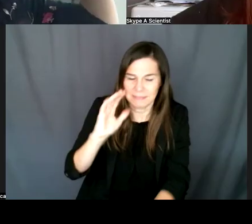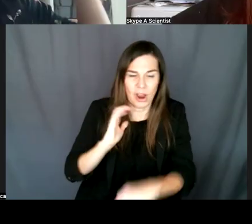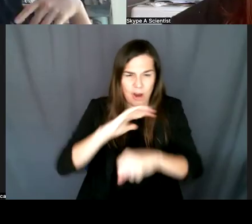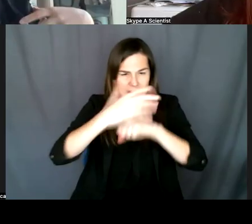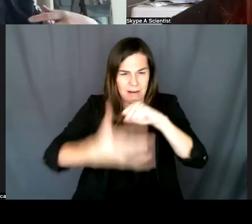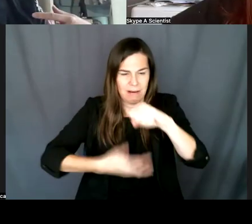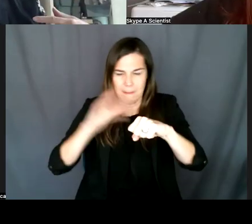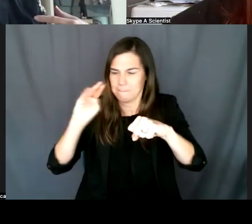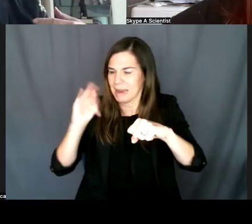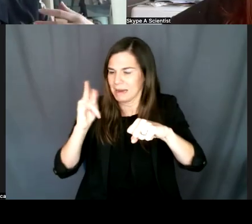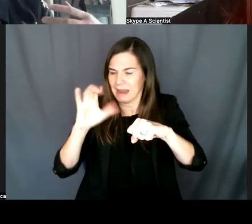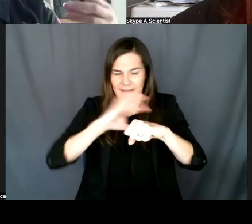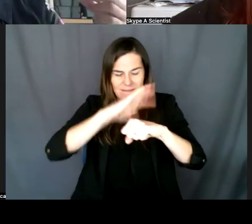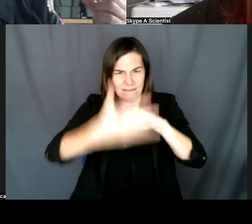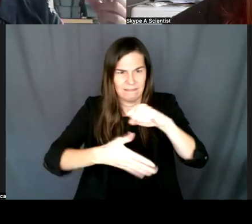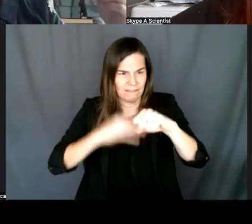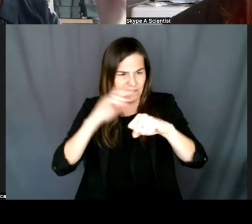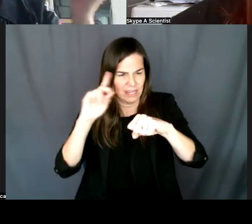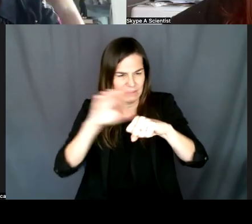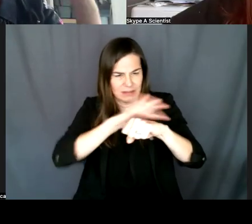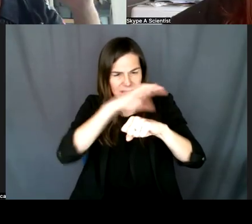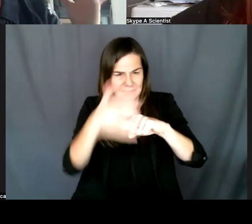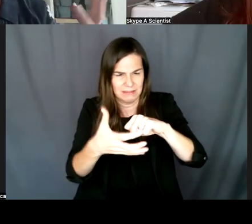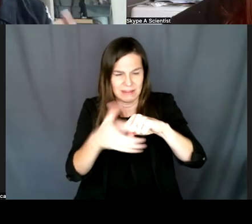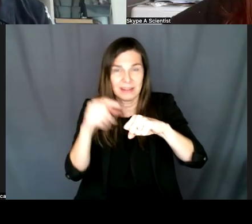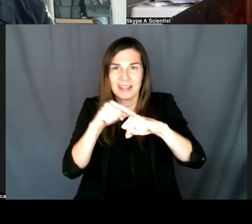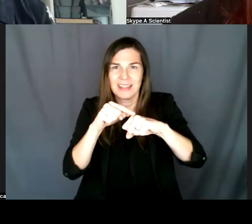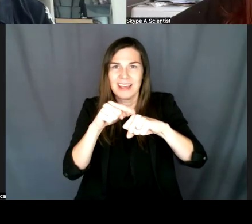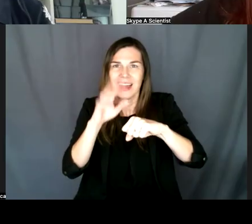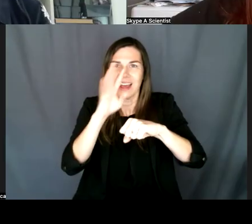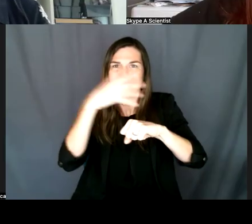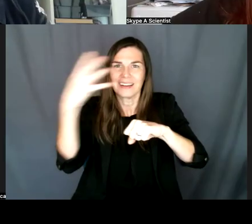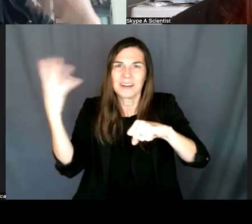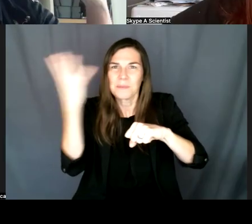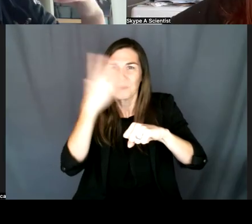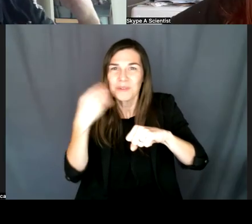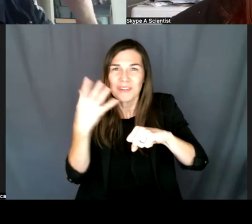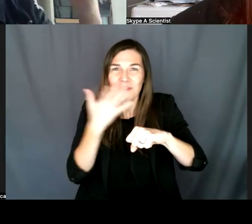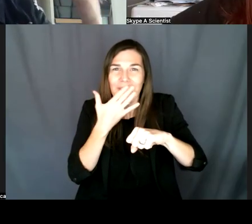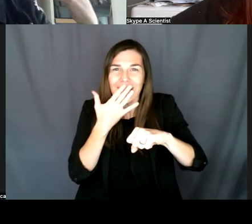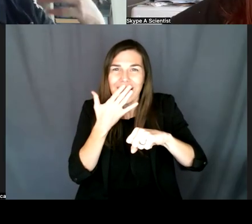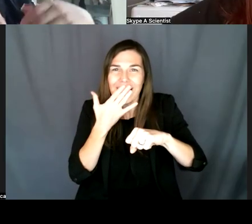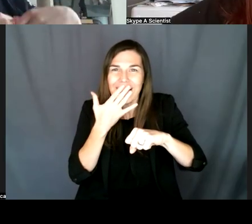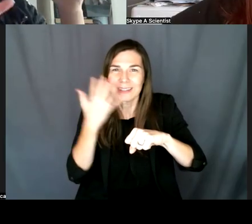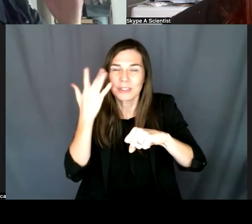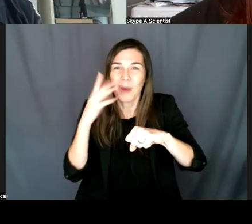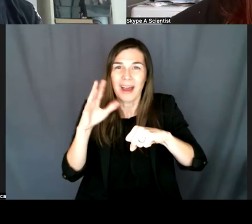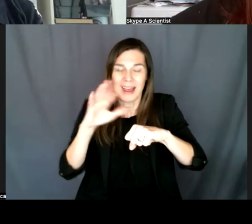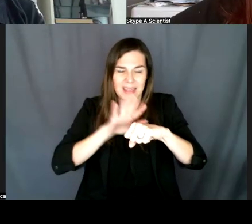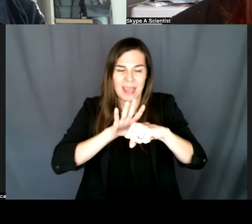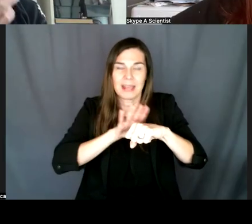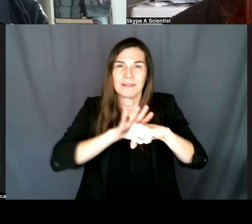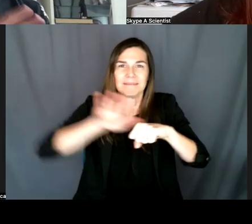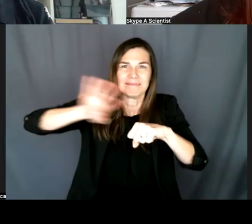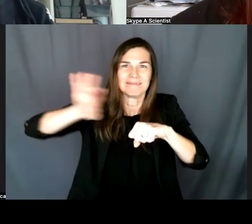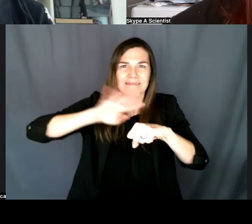emit um, they glow with these beautiful colors as they get kind of deflected and pushed away